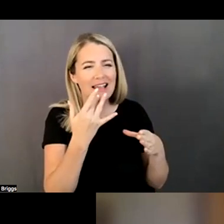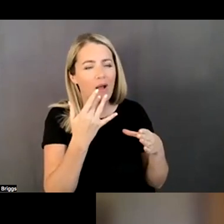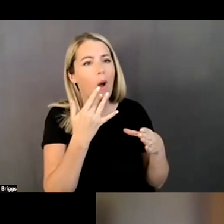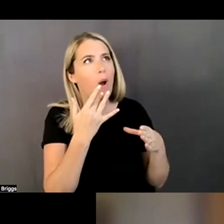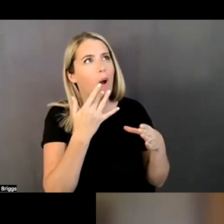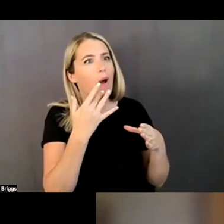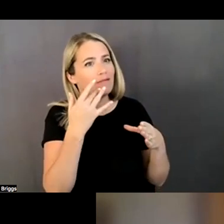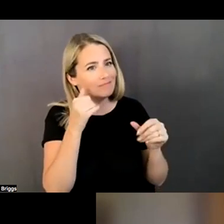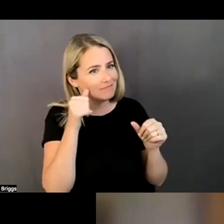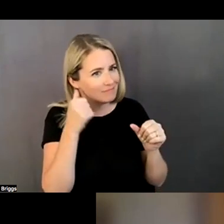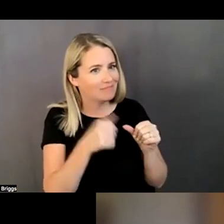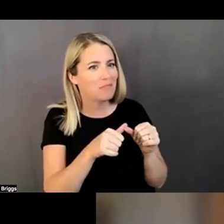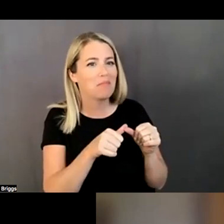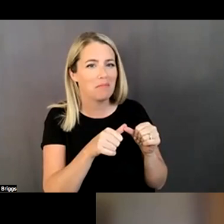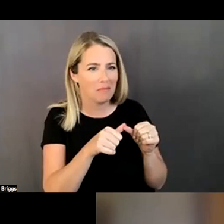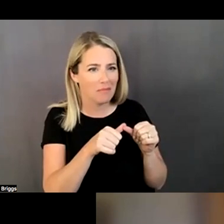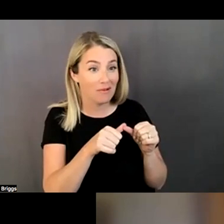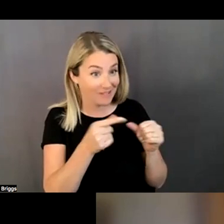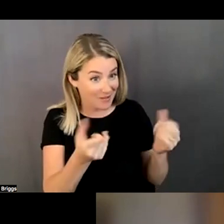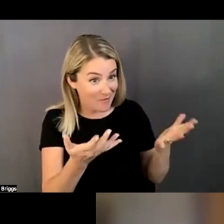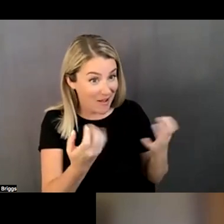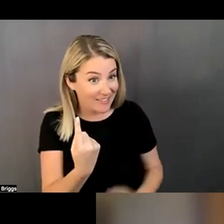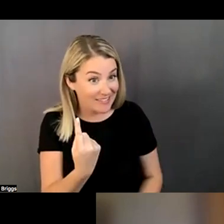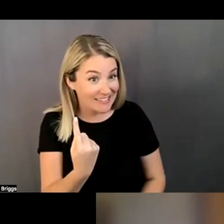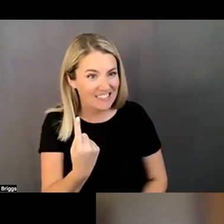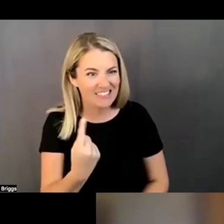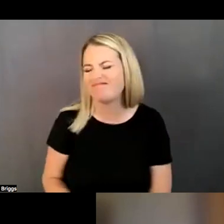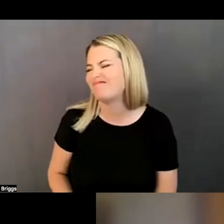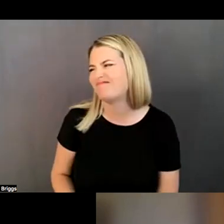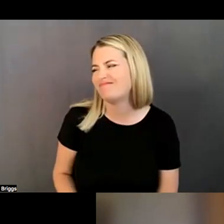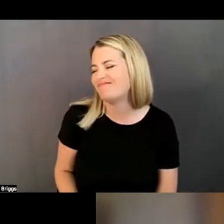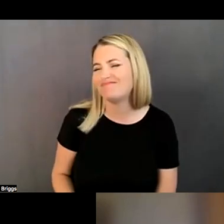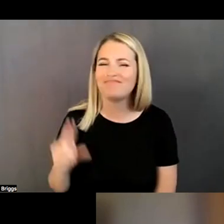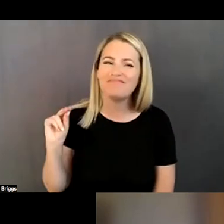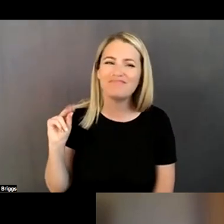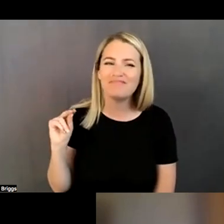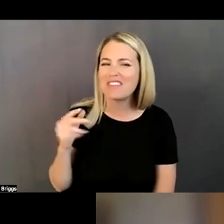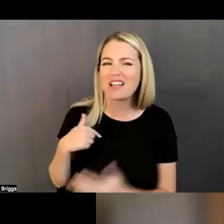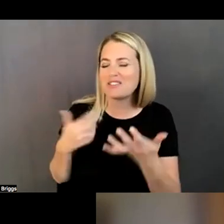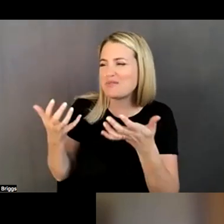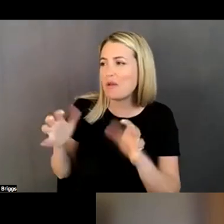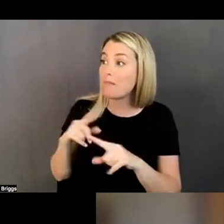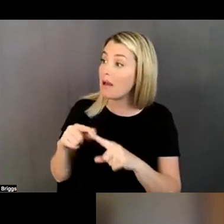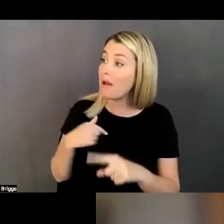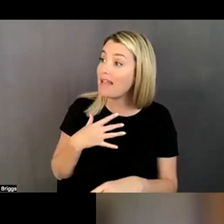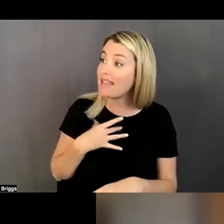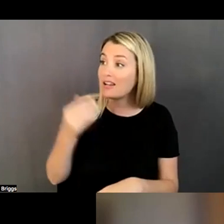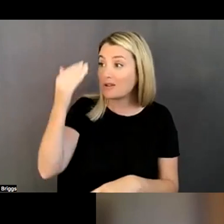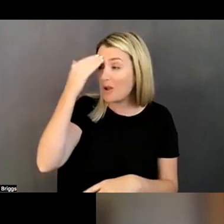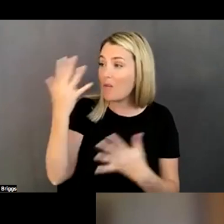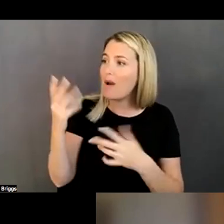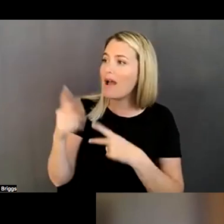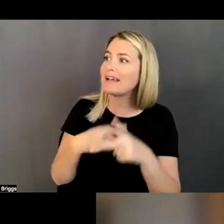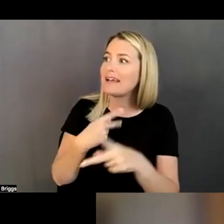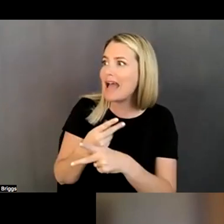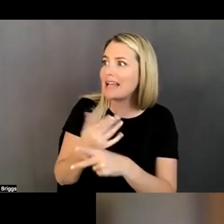what they taste like. Want one? Don't want one, but I would like to know what kind of taste you're imagining lingering